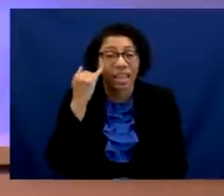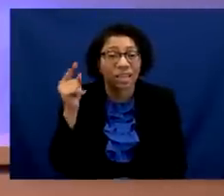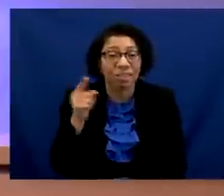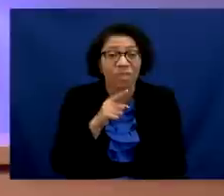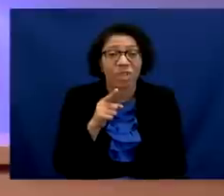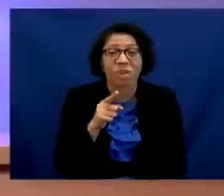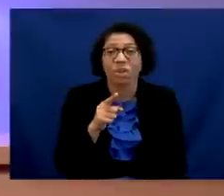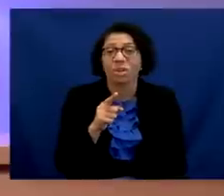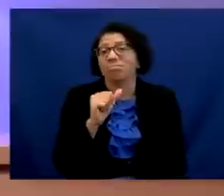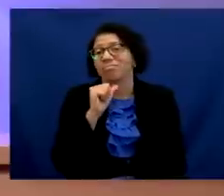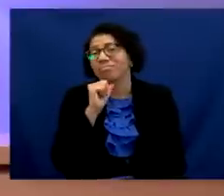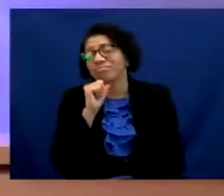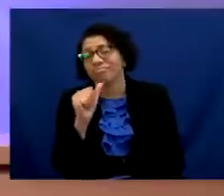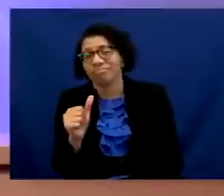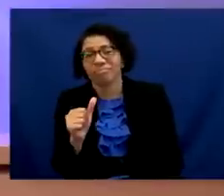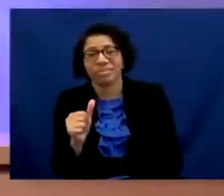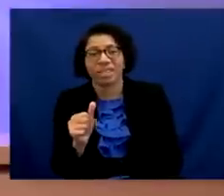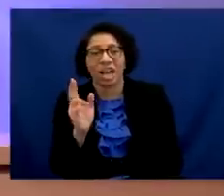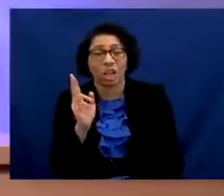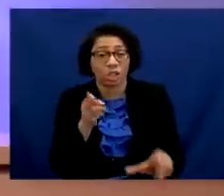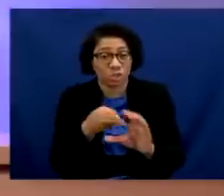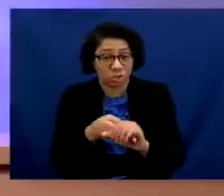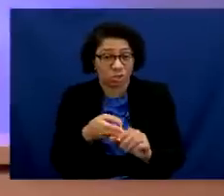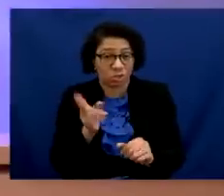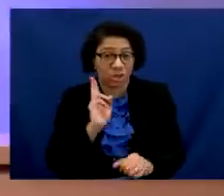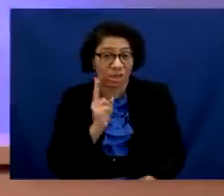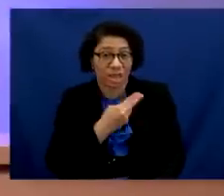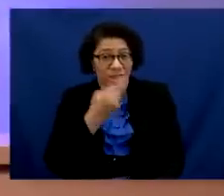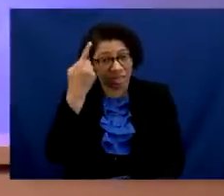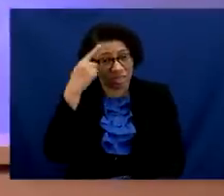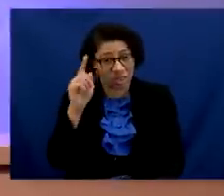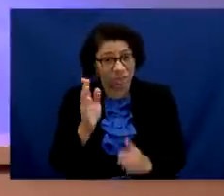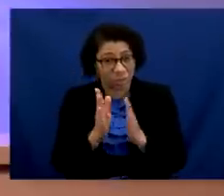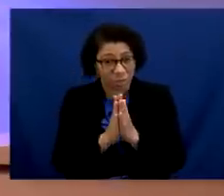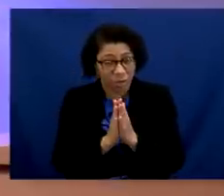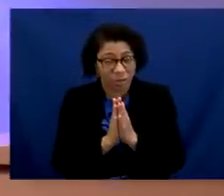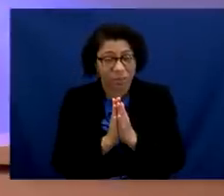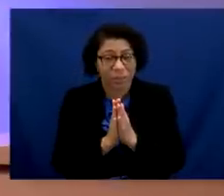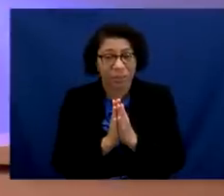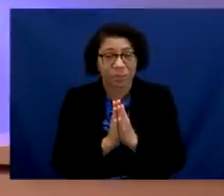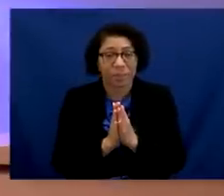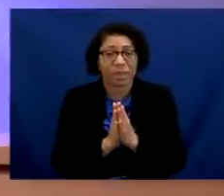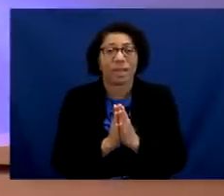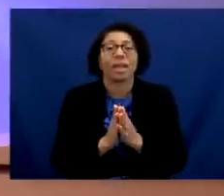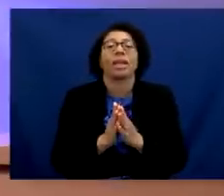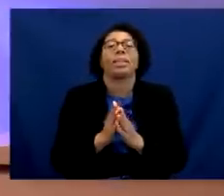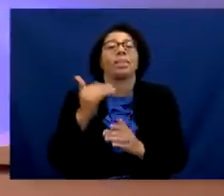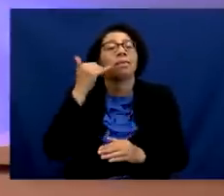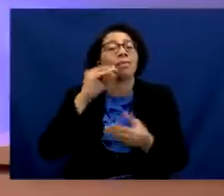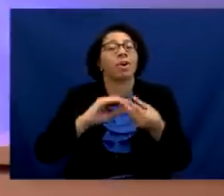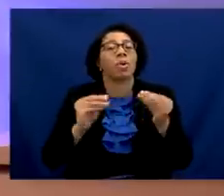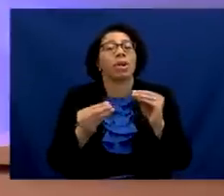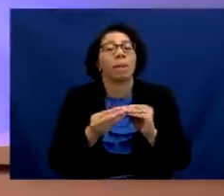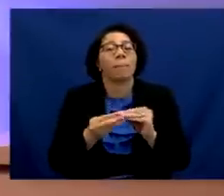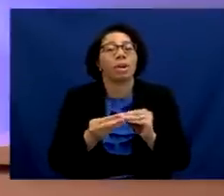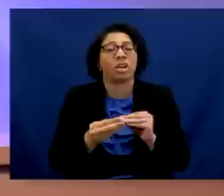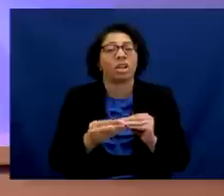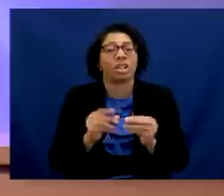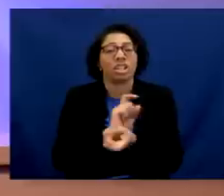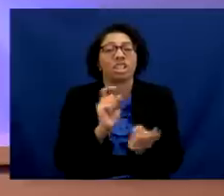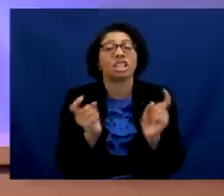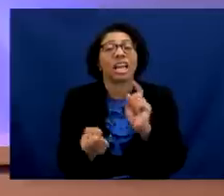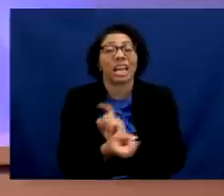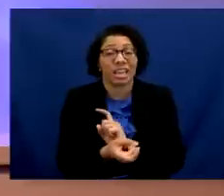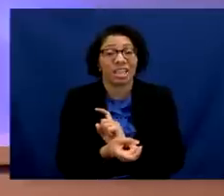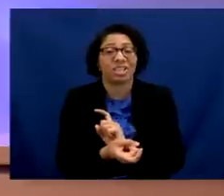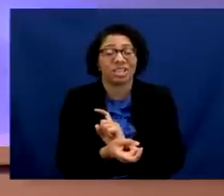while, maybe you haven't tuned in for a while, our prayer call number has changed. You just saw it on the screen. It's a brand new number over the